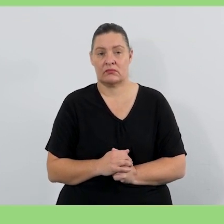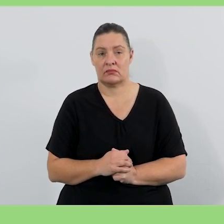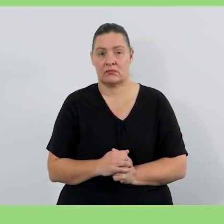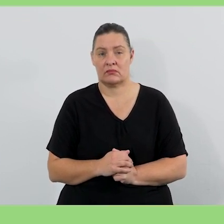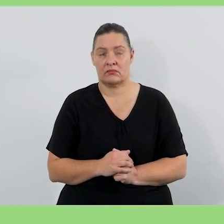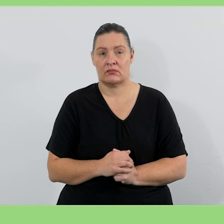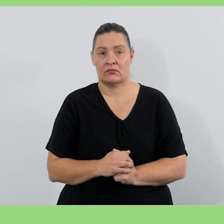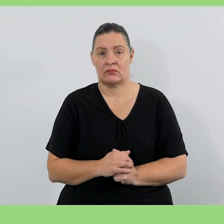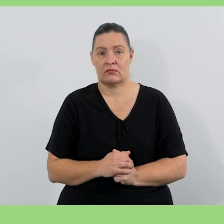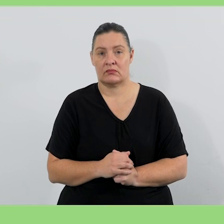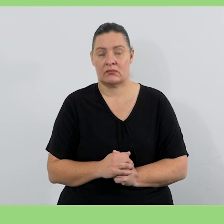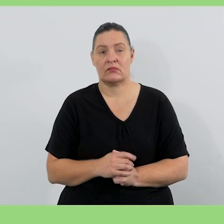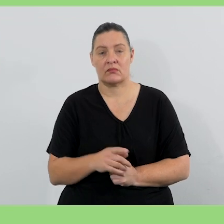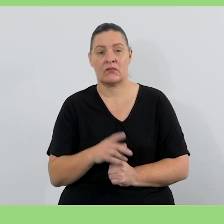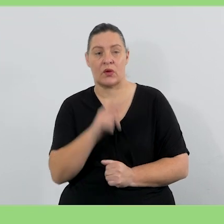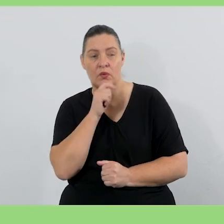by